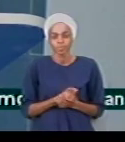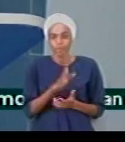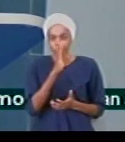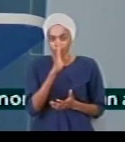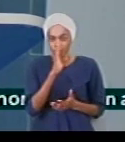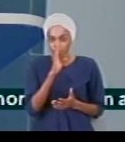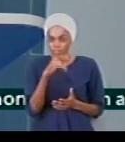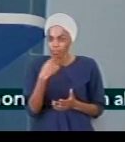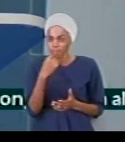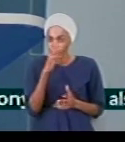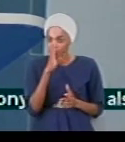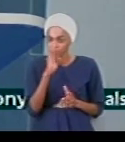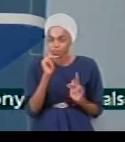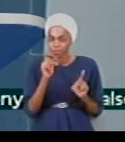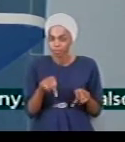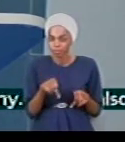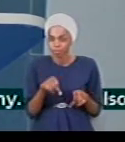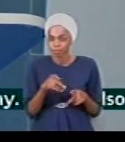Waiting for you.